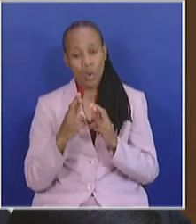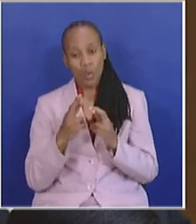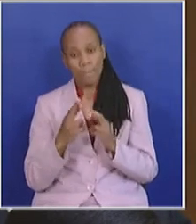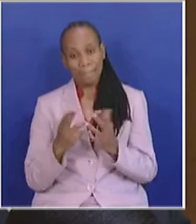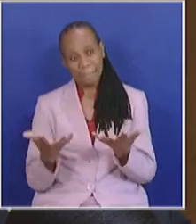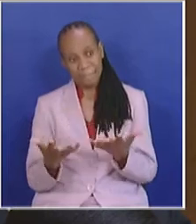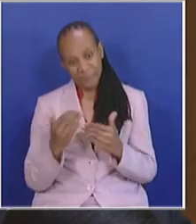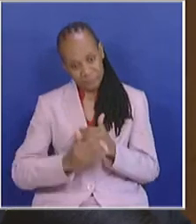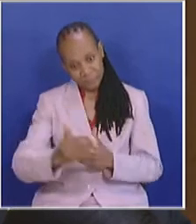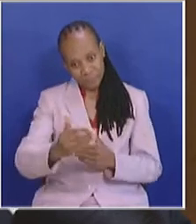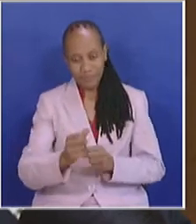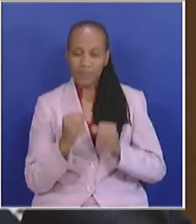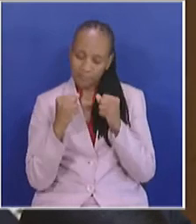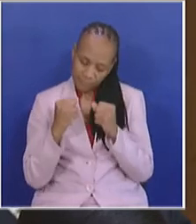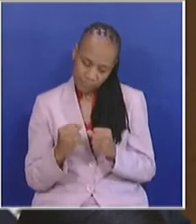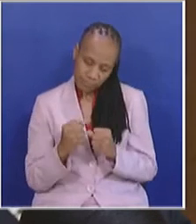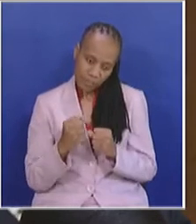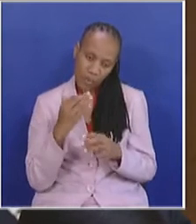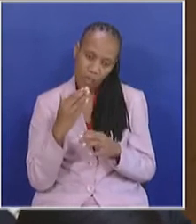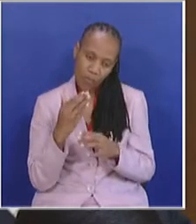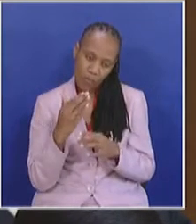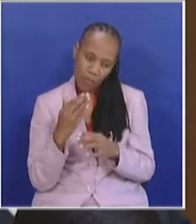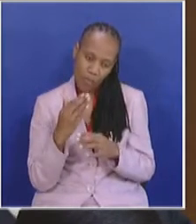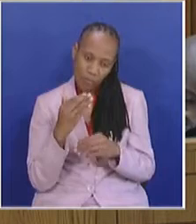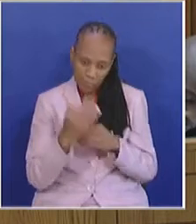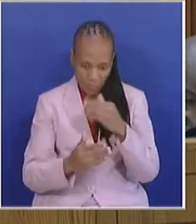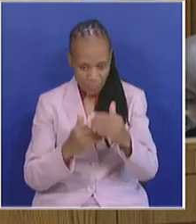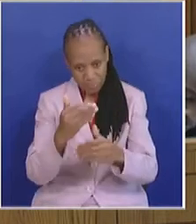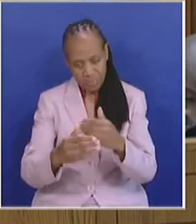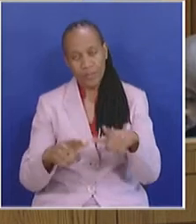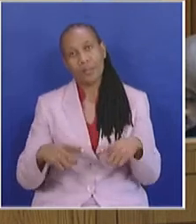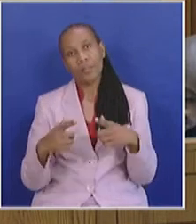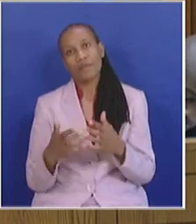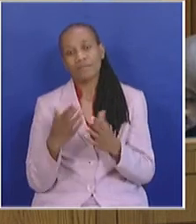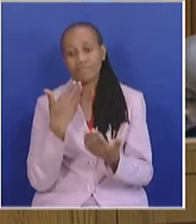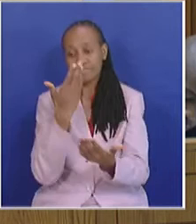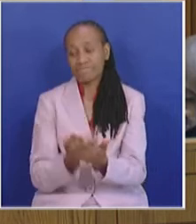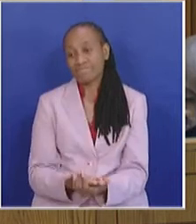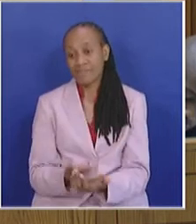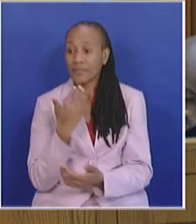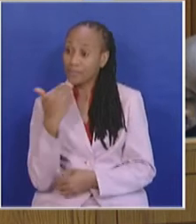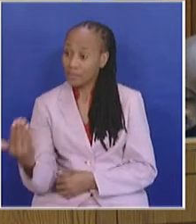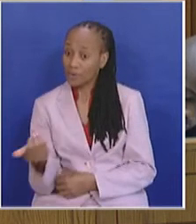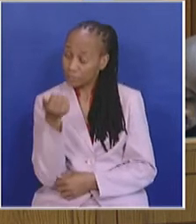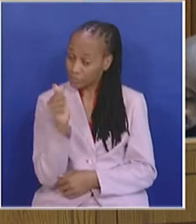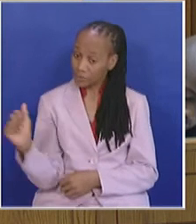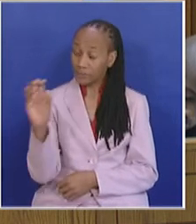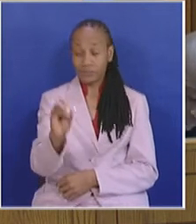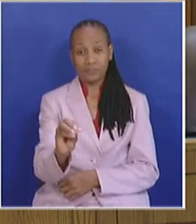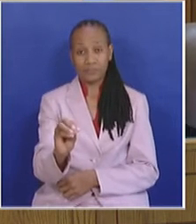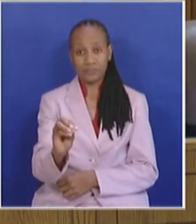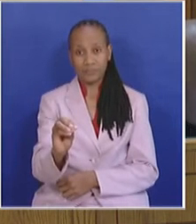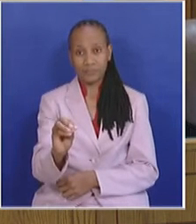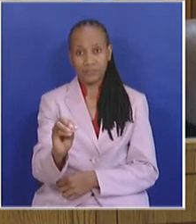wishes them strength in these trying times. I'll so move. Thank you, ma'am, for the motion. Is there any objection to this